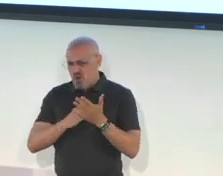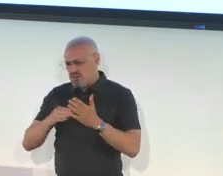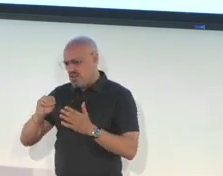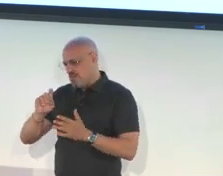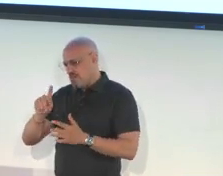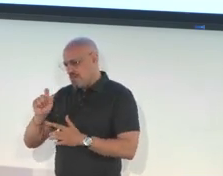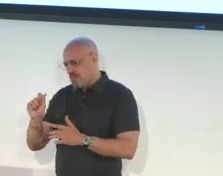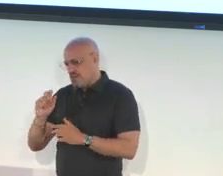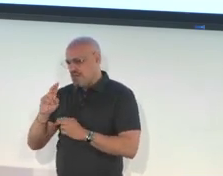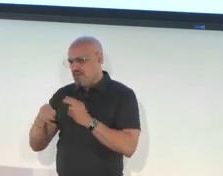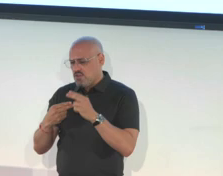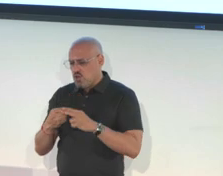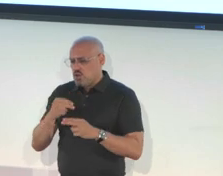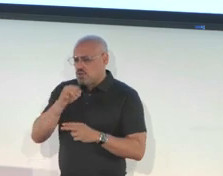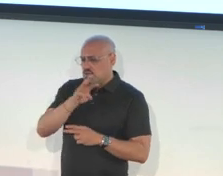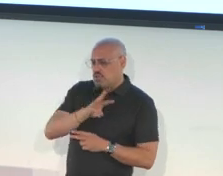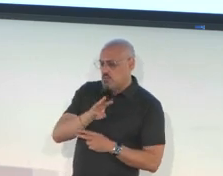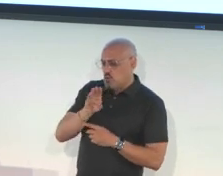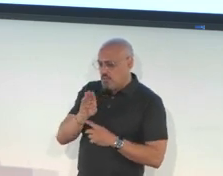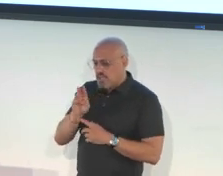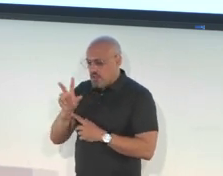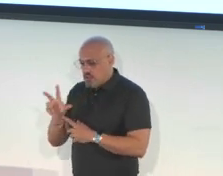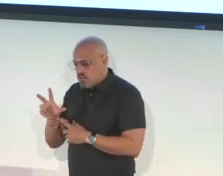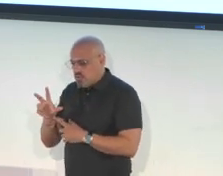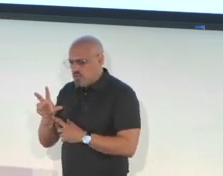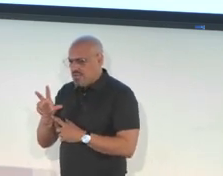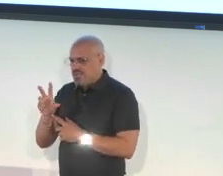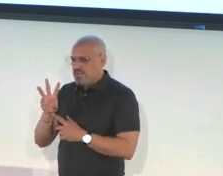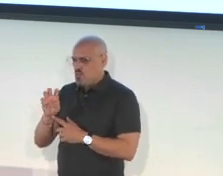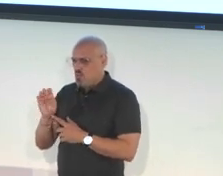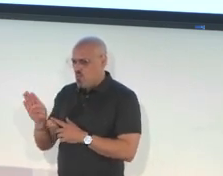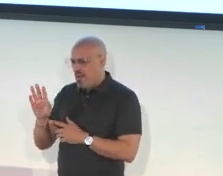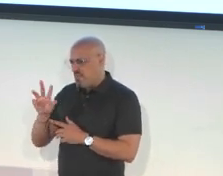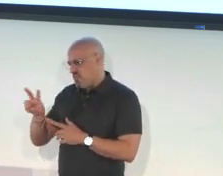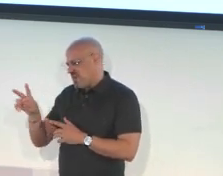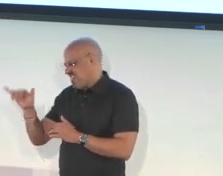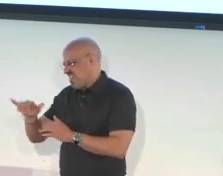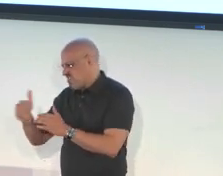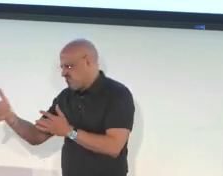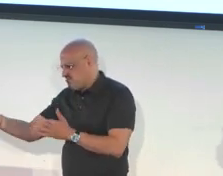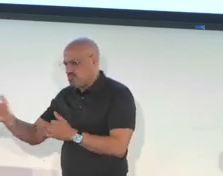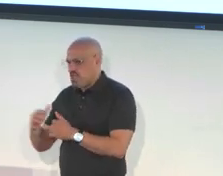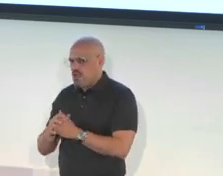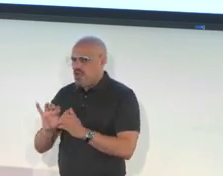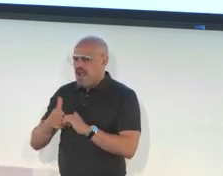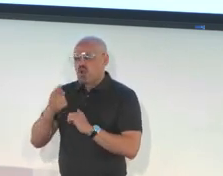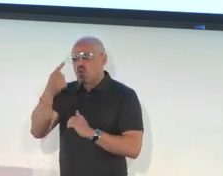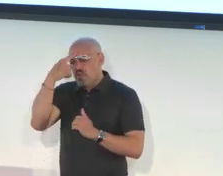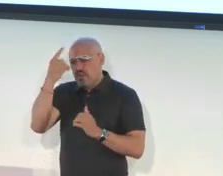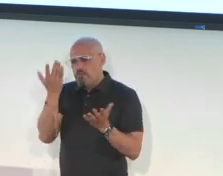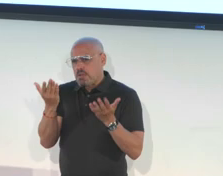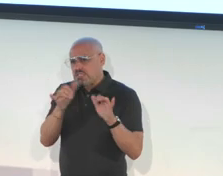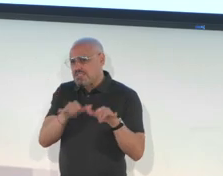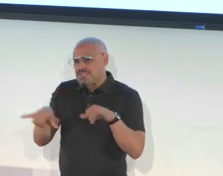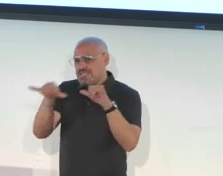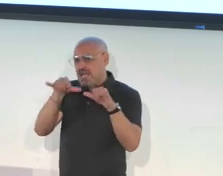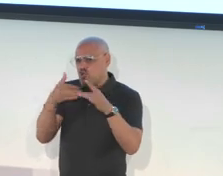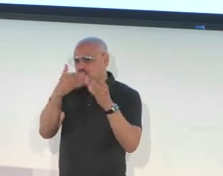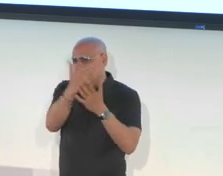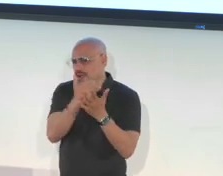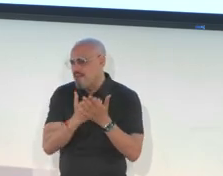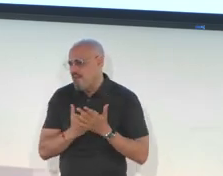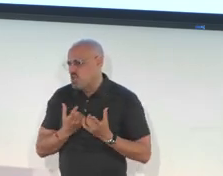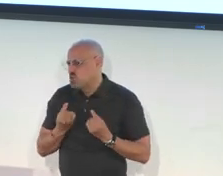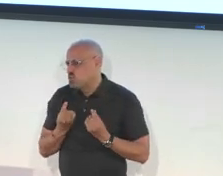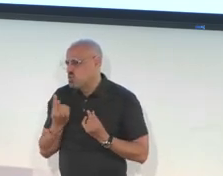metaverse, WEB, mm-hmm. Web3 and the like, how do you think maybe standards, guidelines and the like can be done